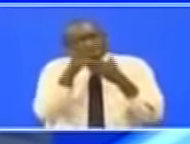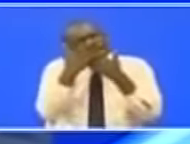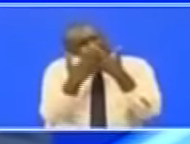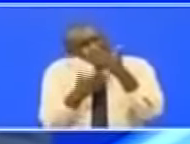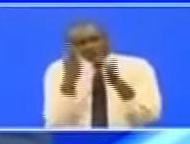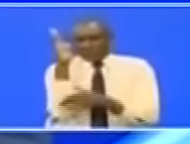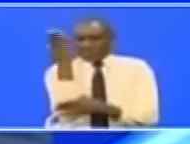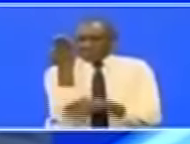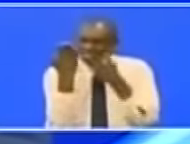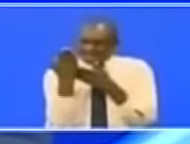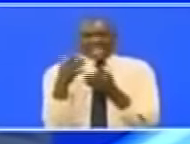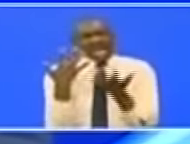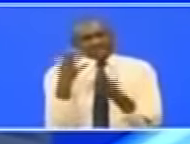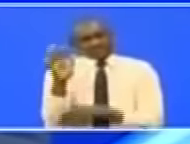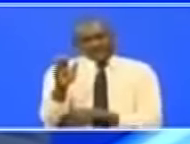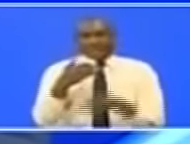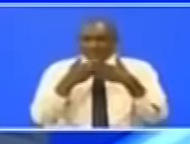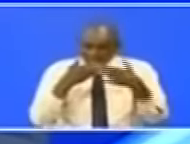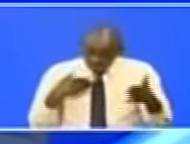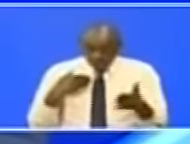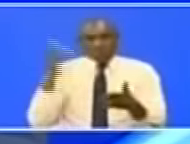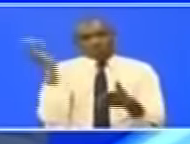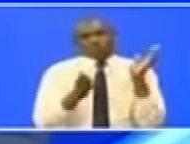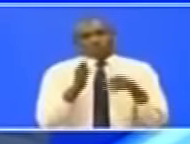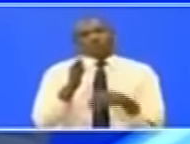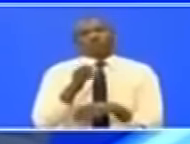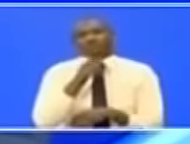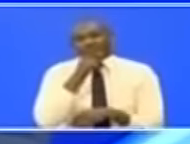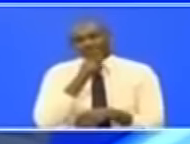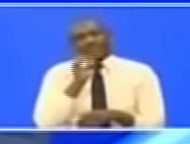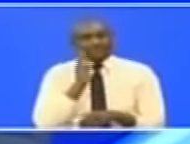still in their hands minutes before after the attack.